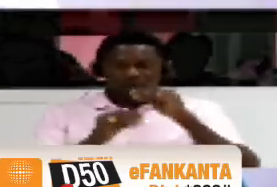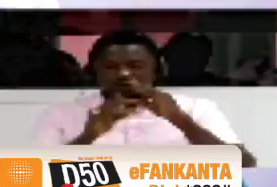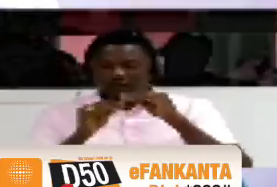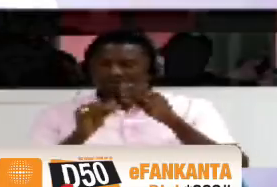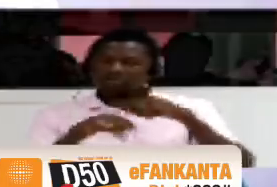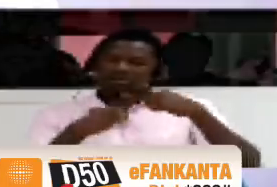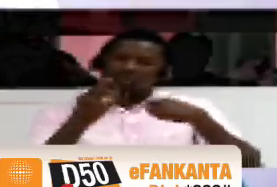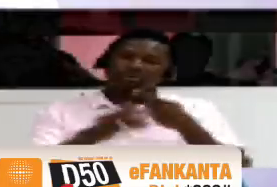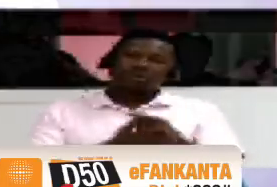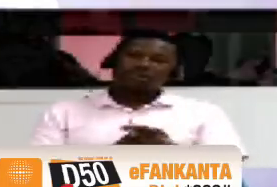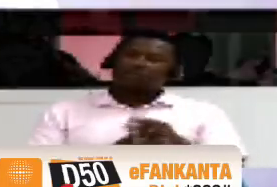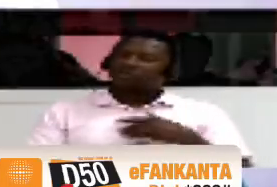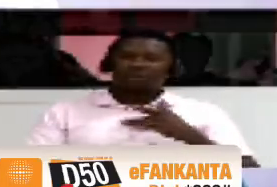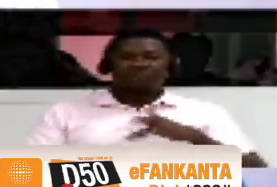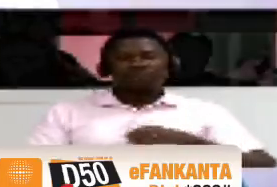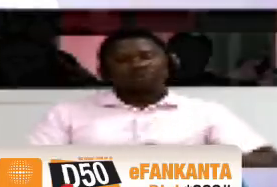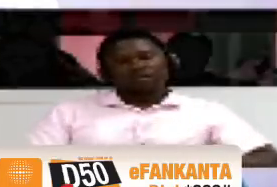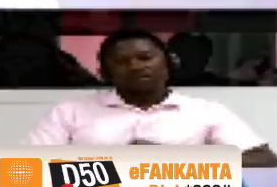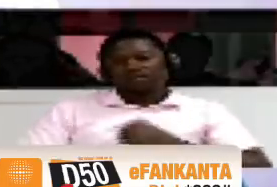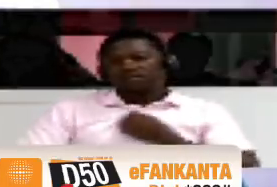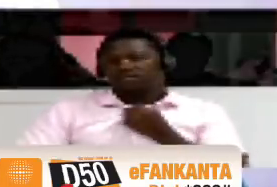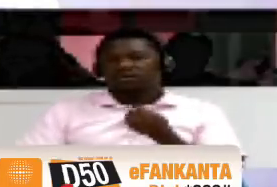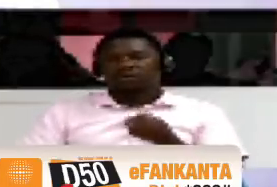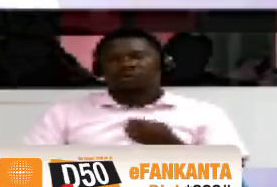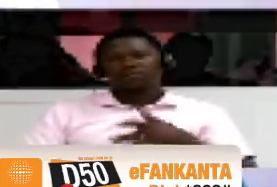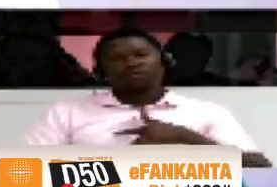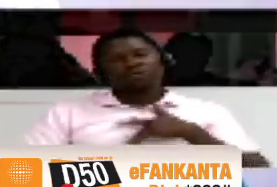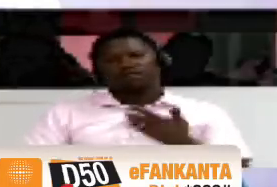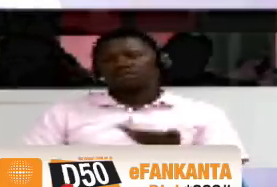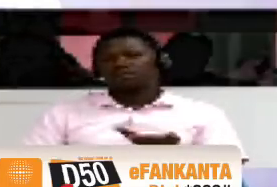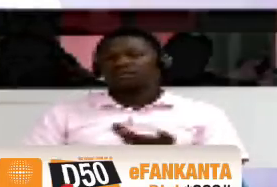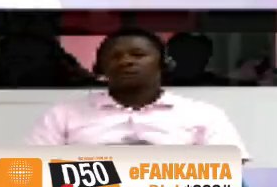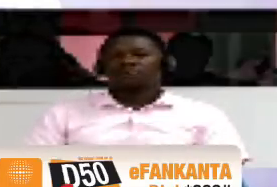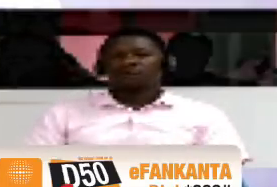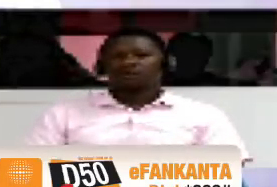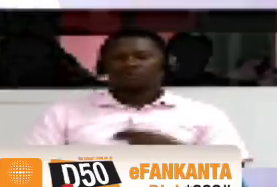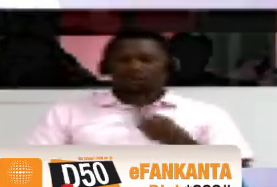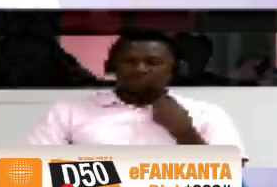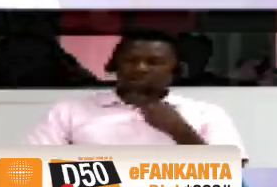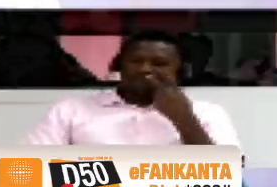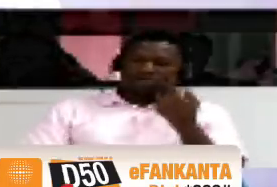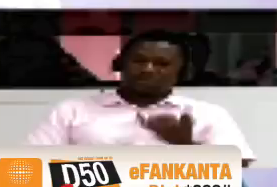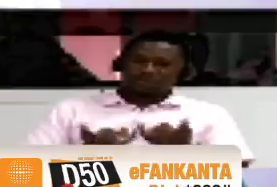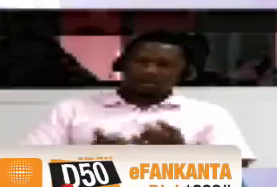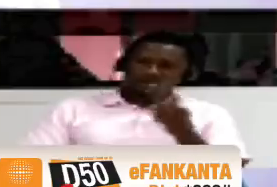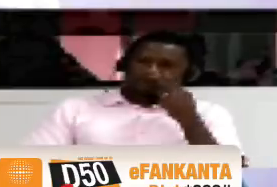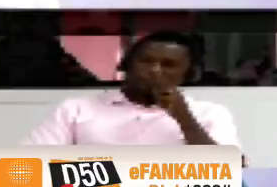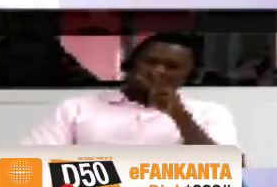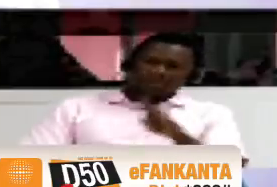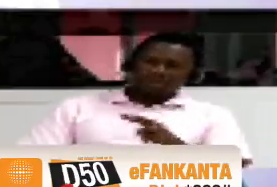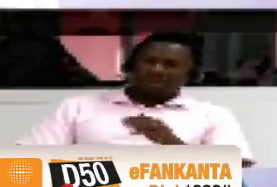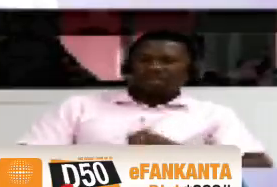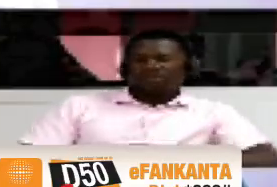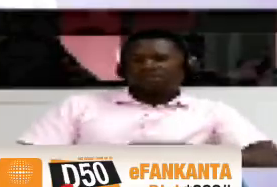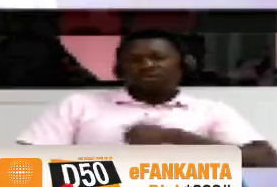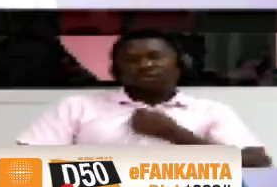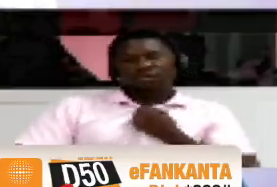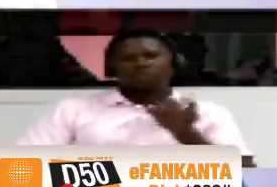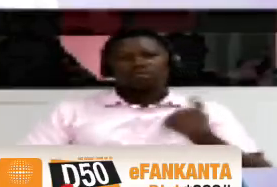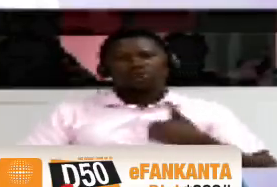but it was so emotional. You could now see the emotional